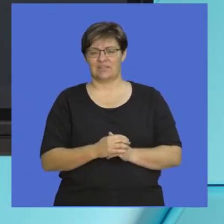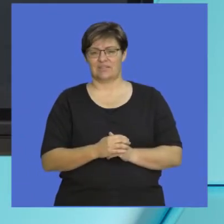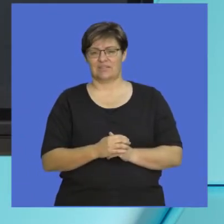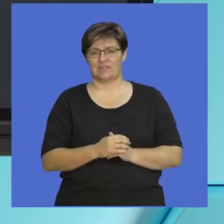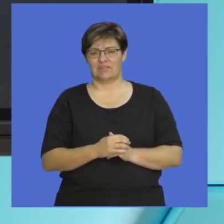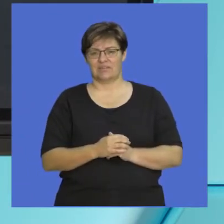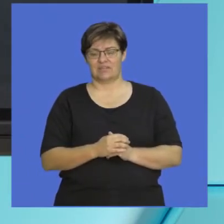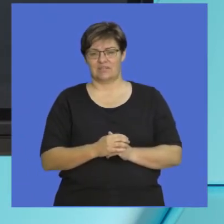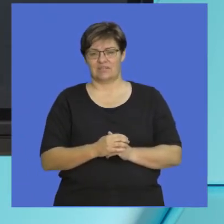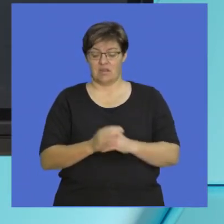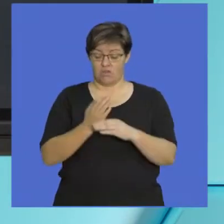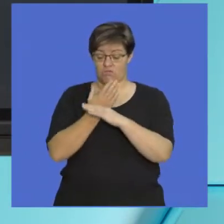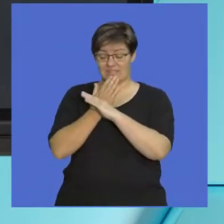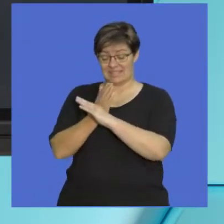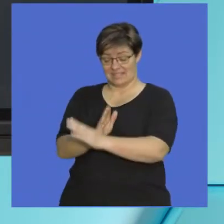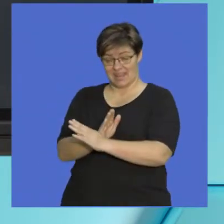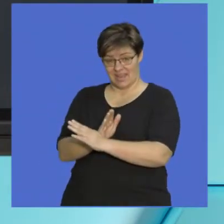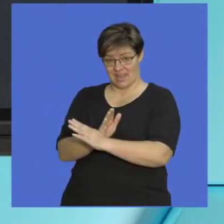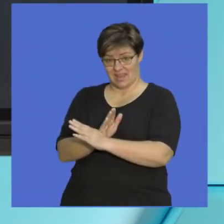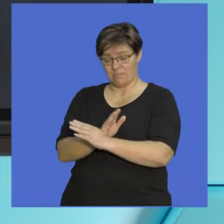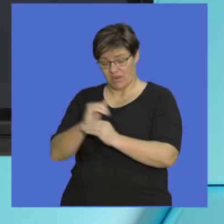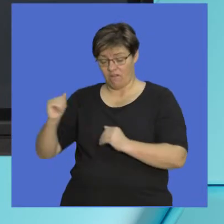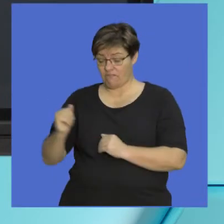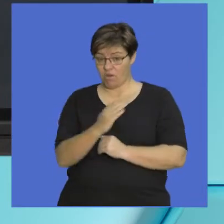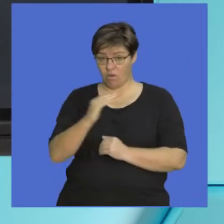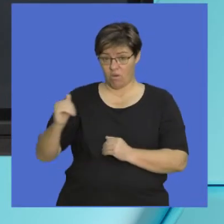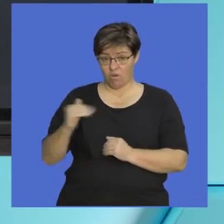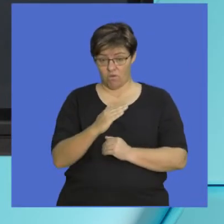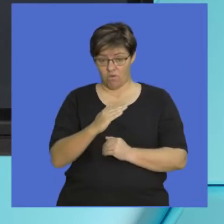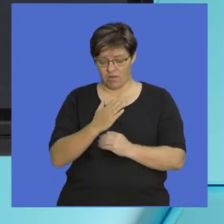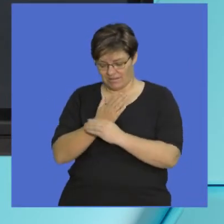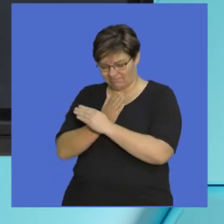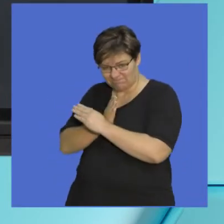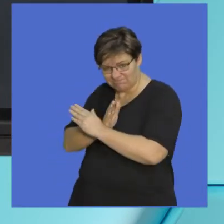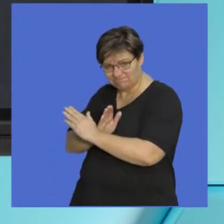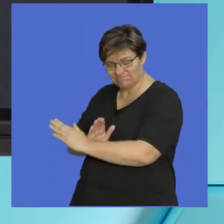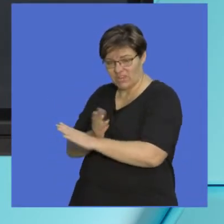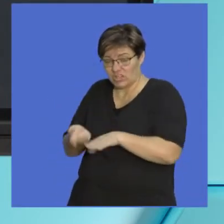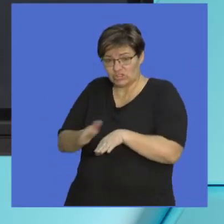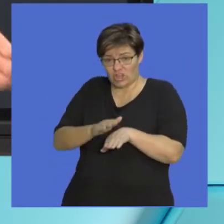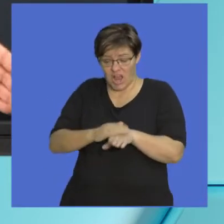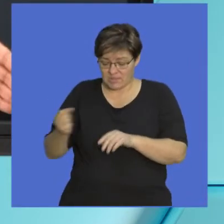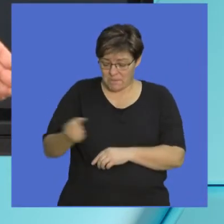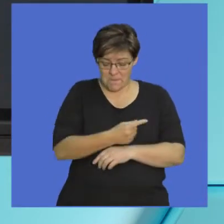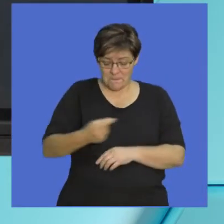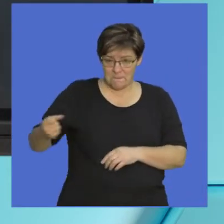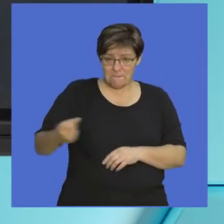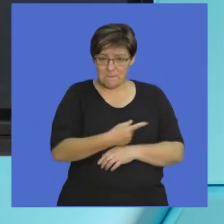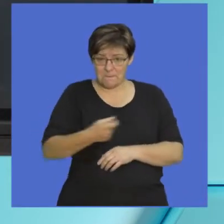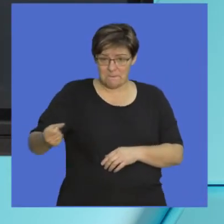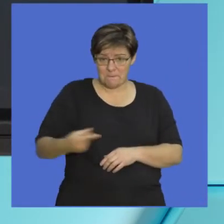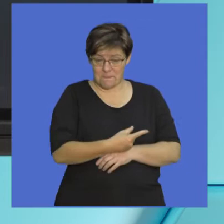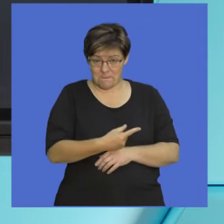say a resistor offers resistance to current. So the flowing charge is actually